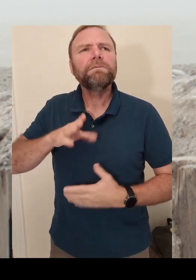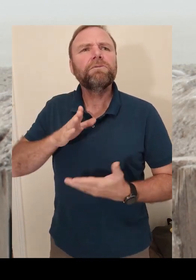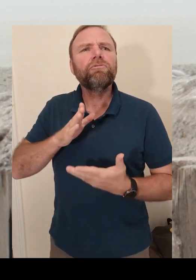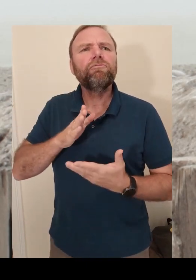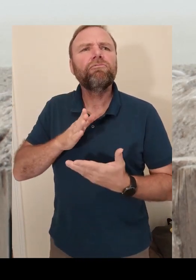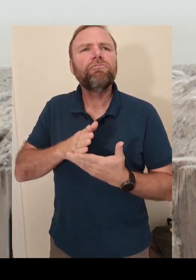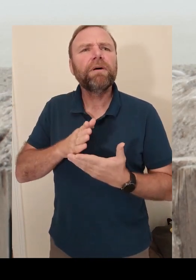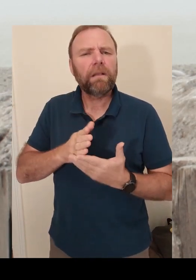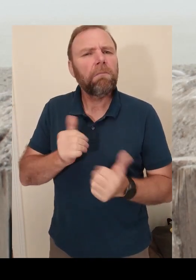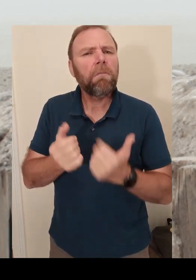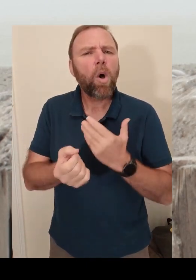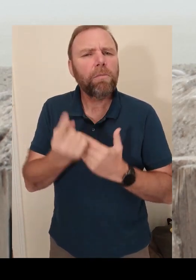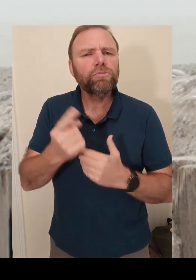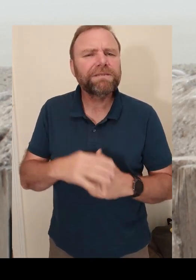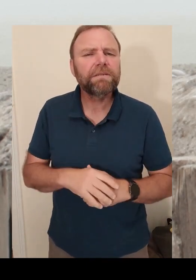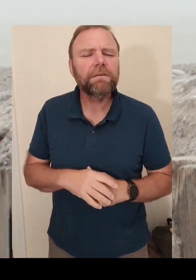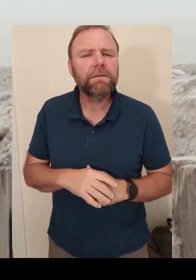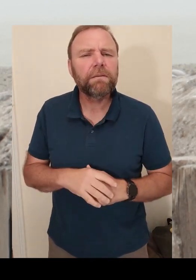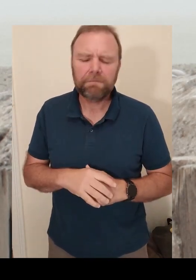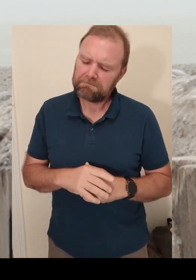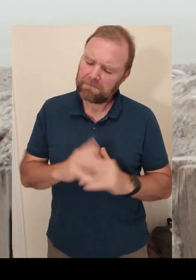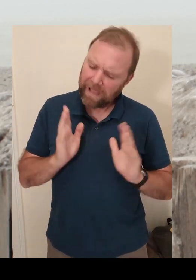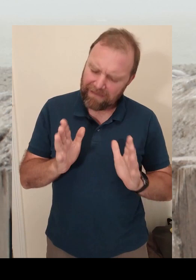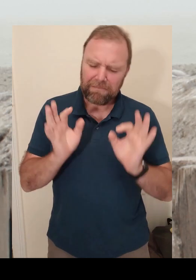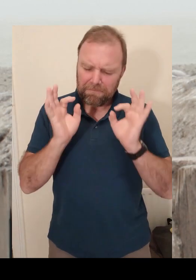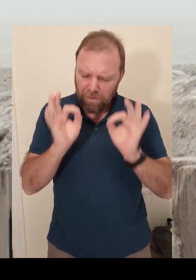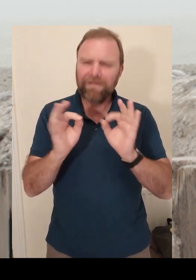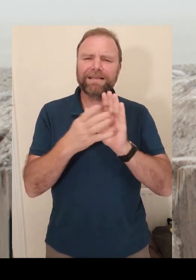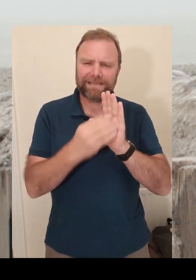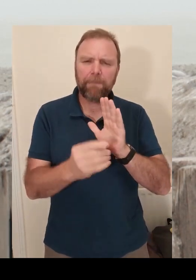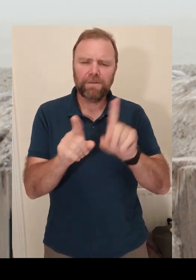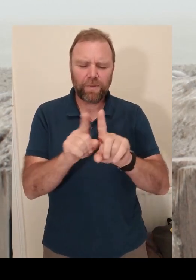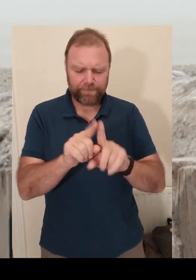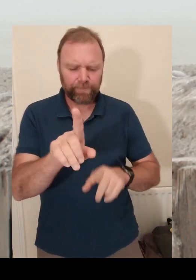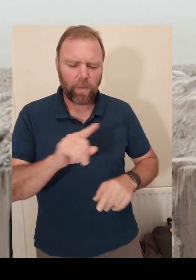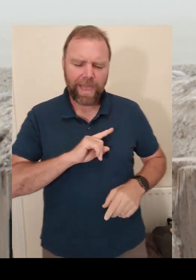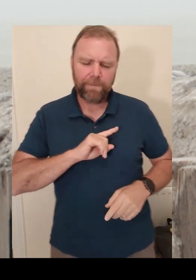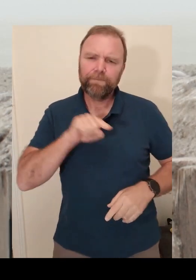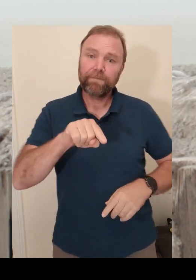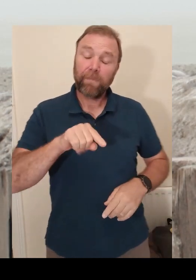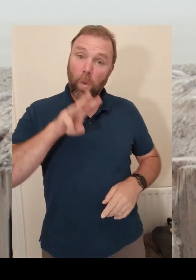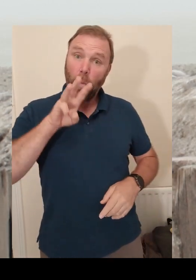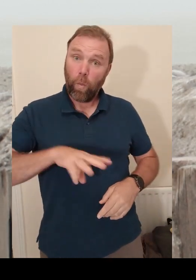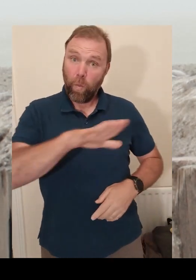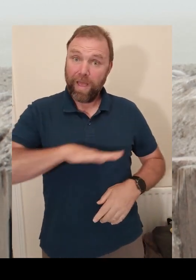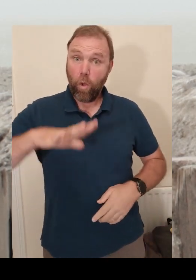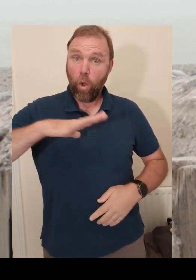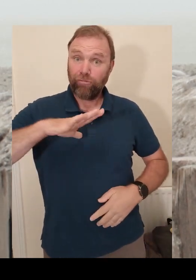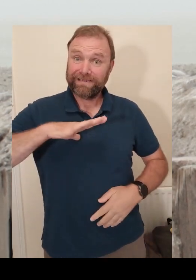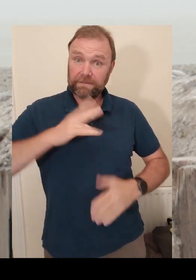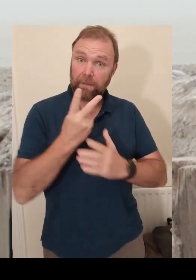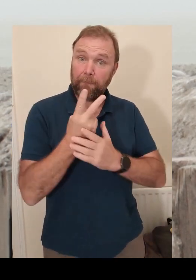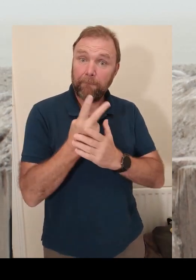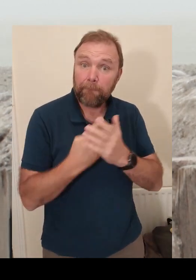a really, really good opportunity. We've got a perfect example as well. So Wales,